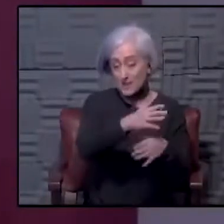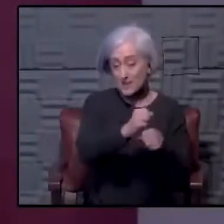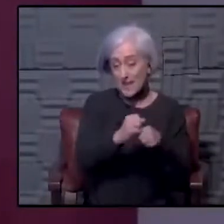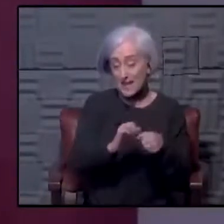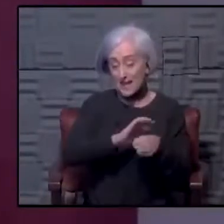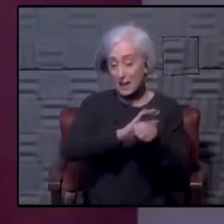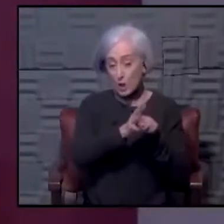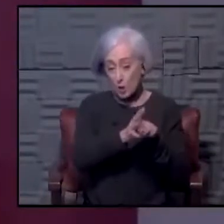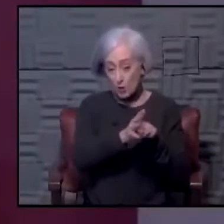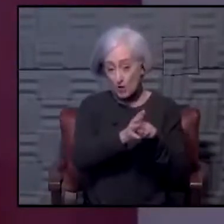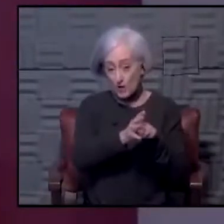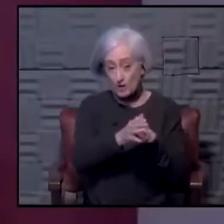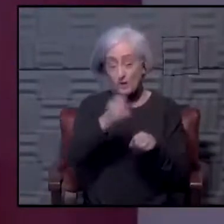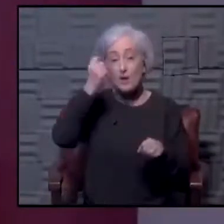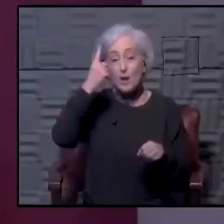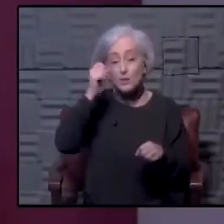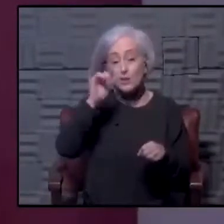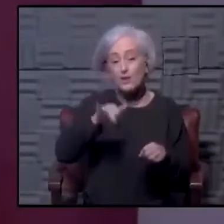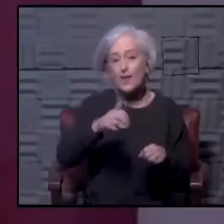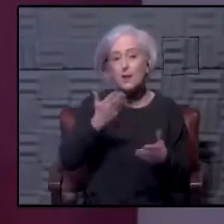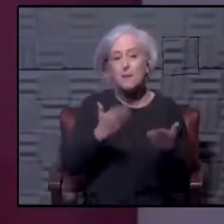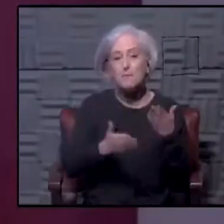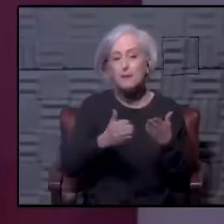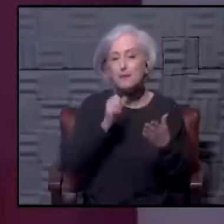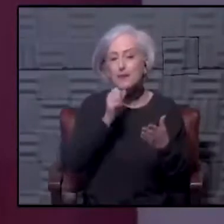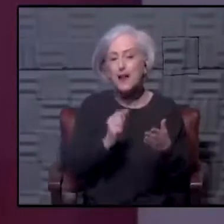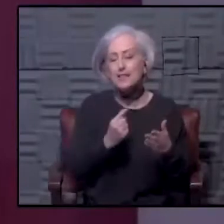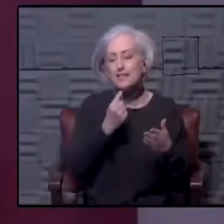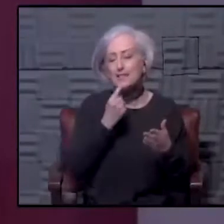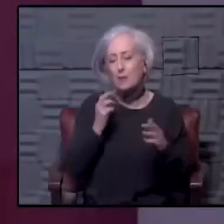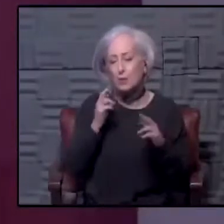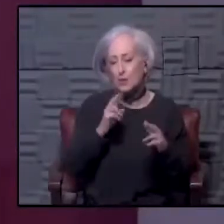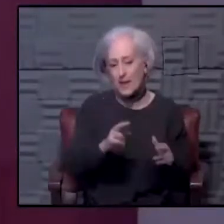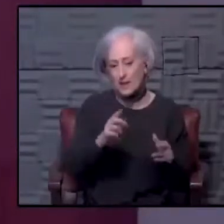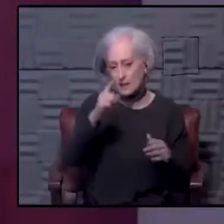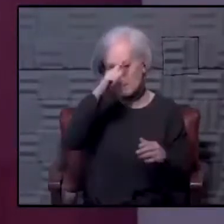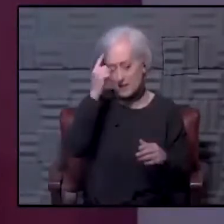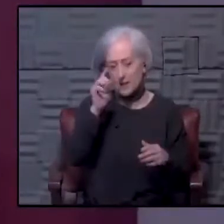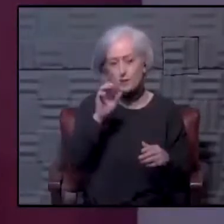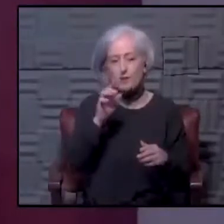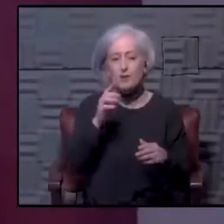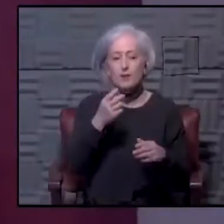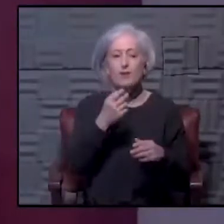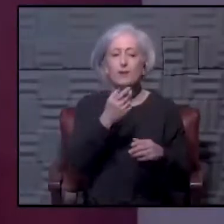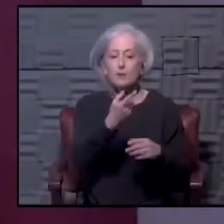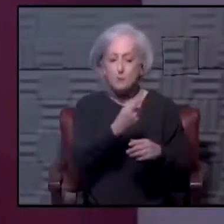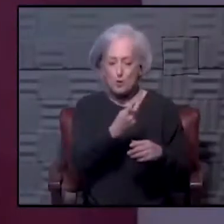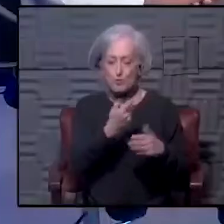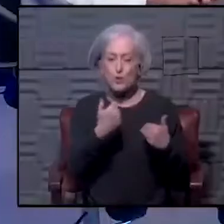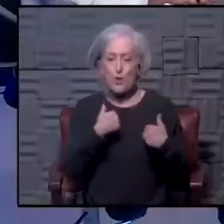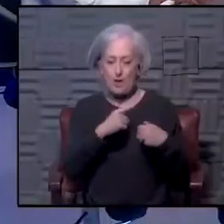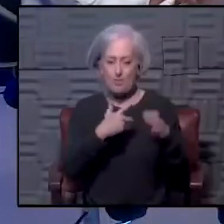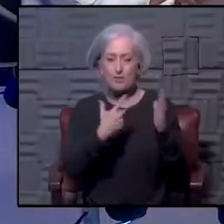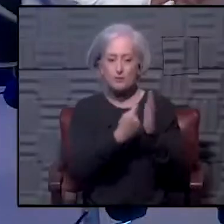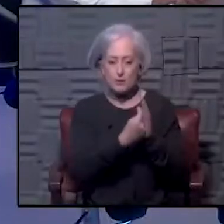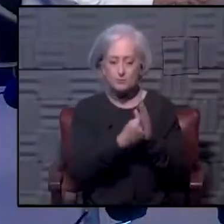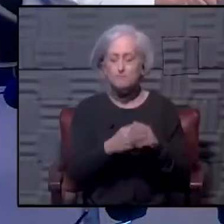virus, understanding that you just might not have as severe a reaction because you and your family have Yeah. been vaccinated. And we certainly want